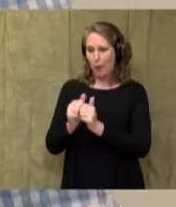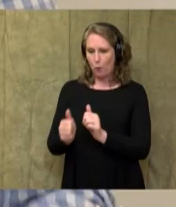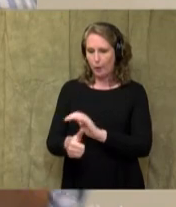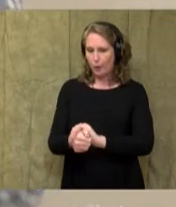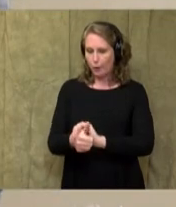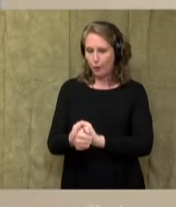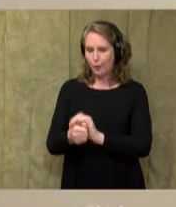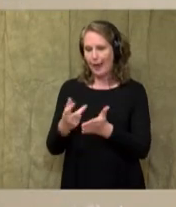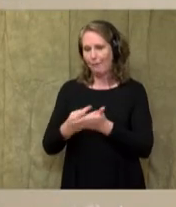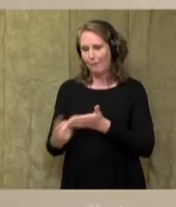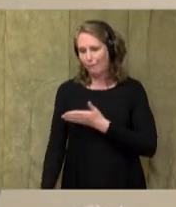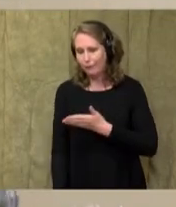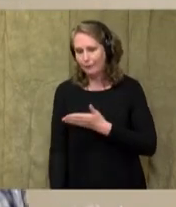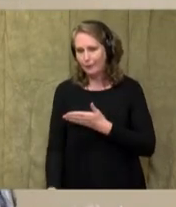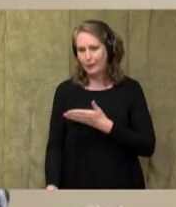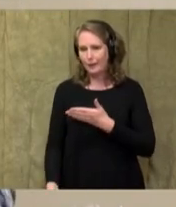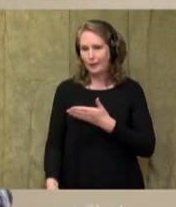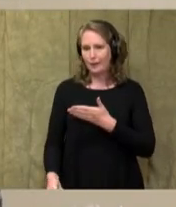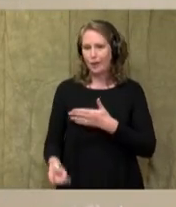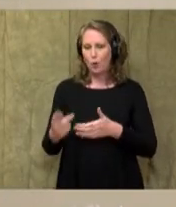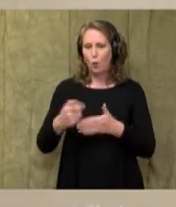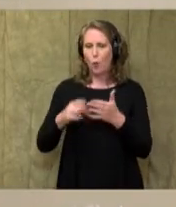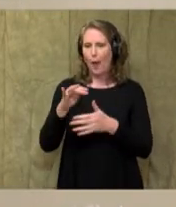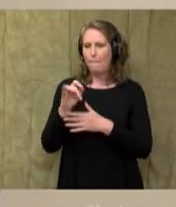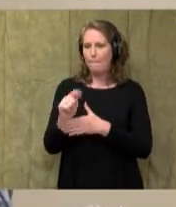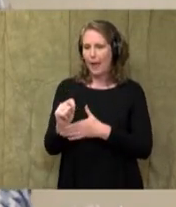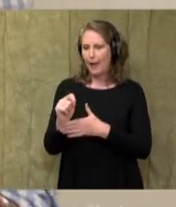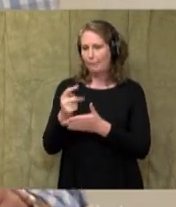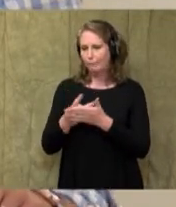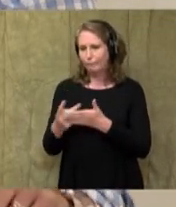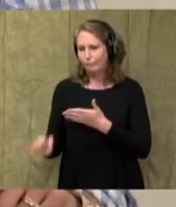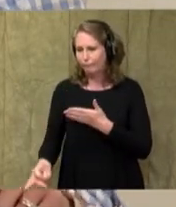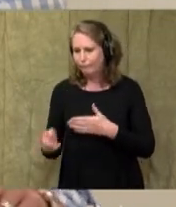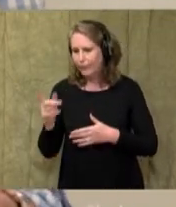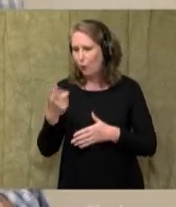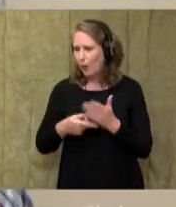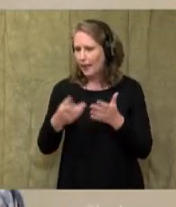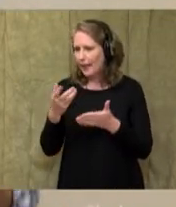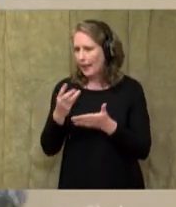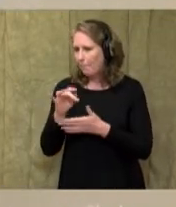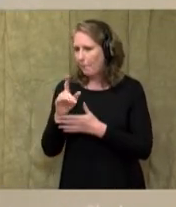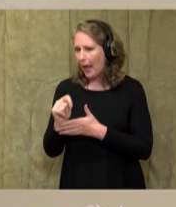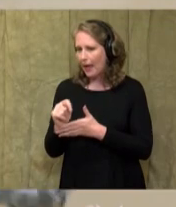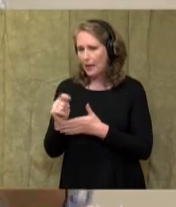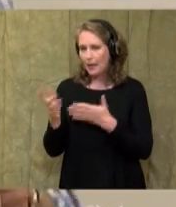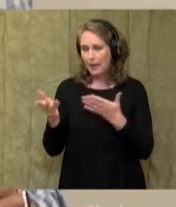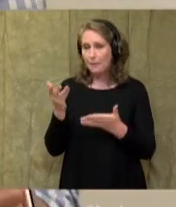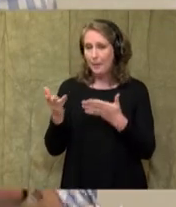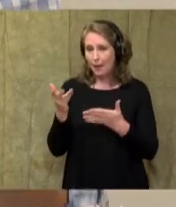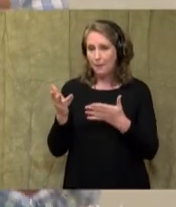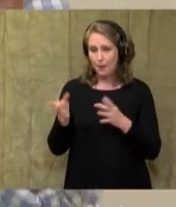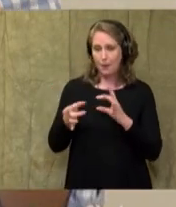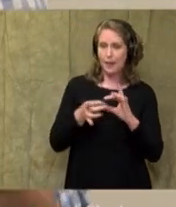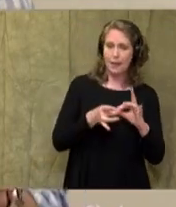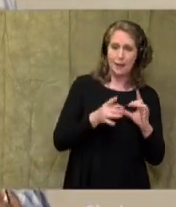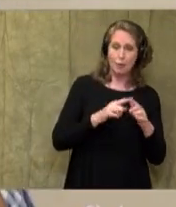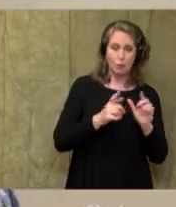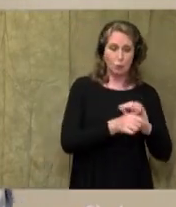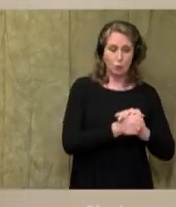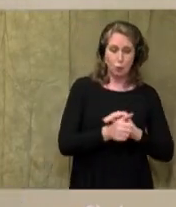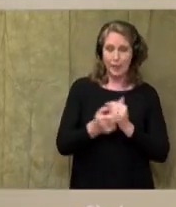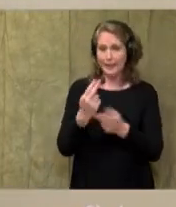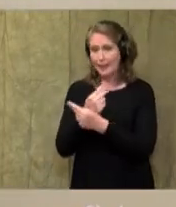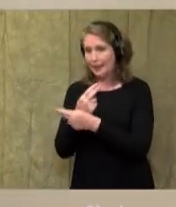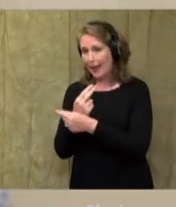tortoise. What do you think that bet was that he lost with the tortoise? Maybe we could tie this into the tortoise and the